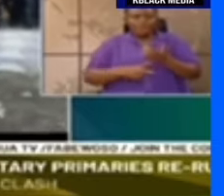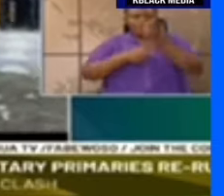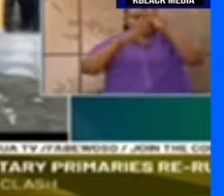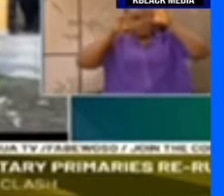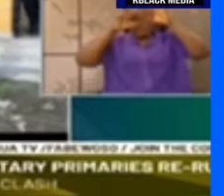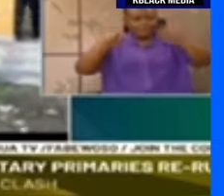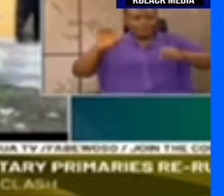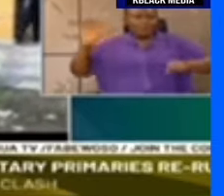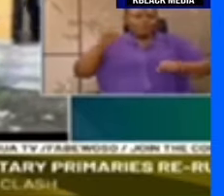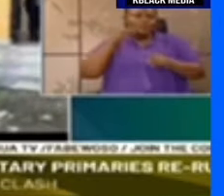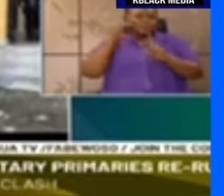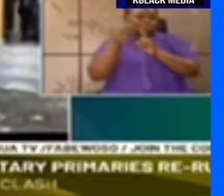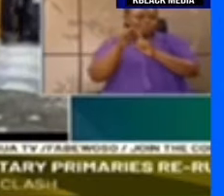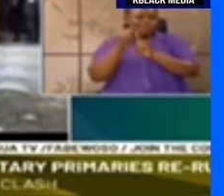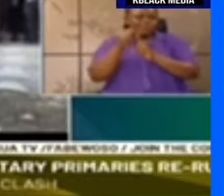president.